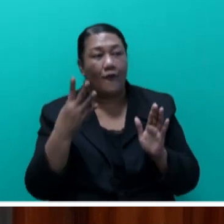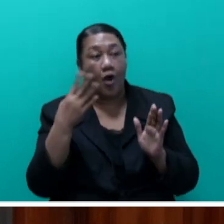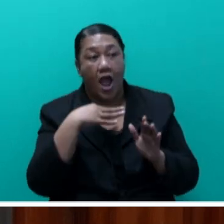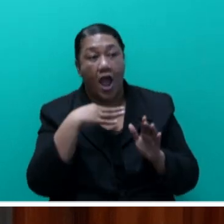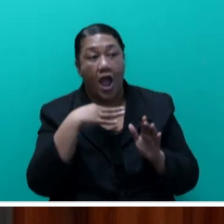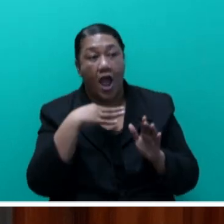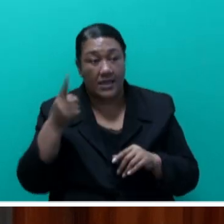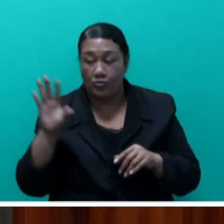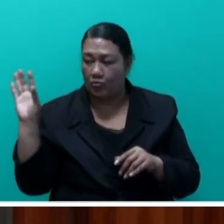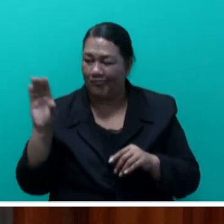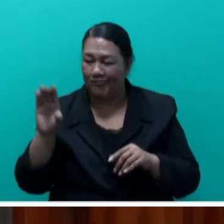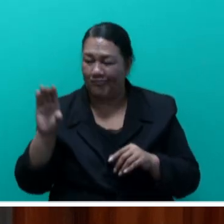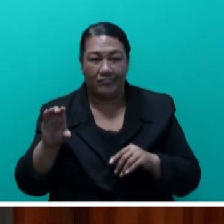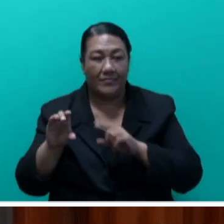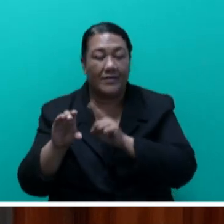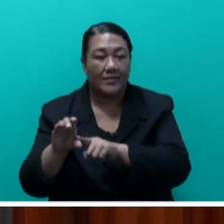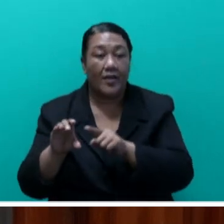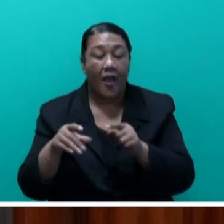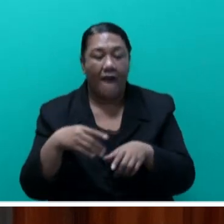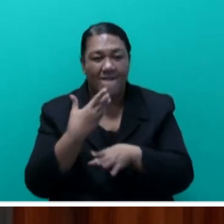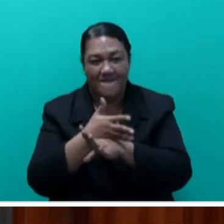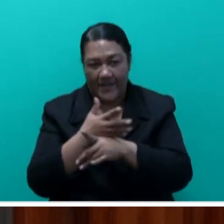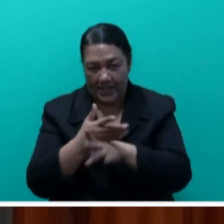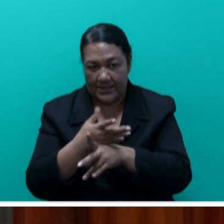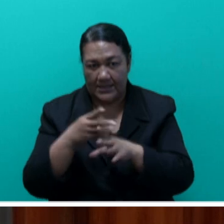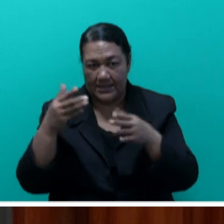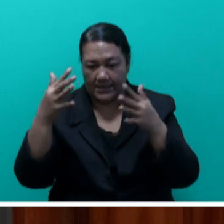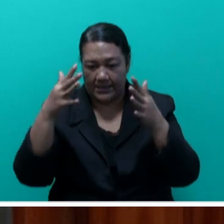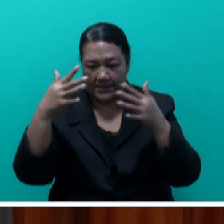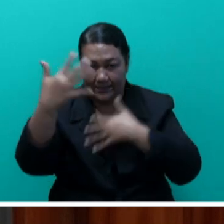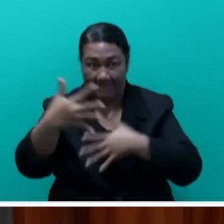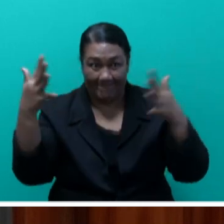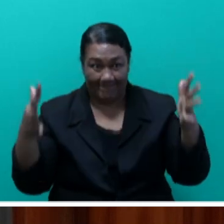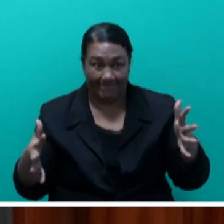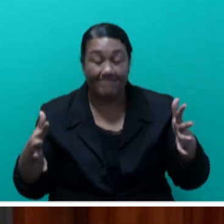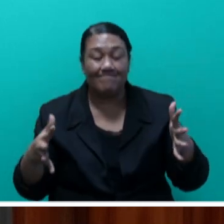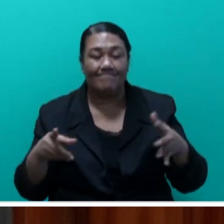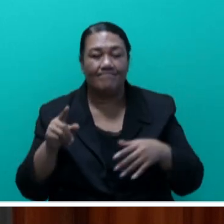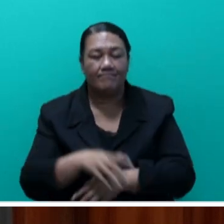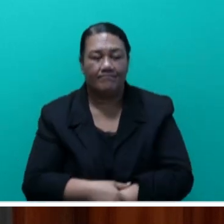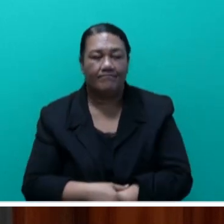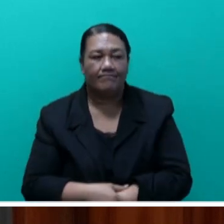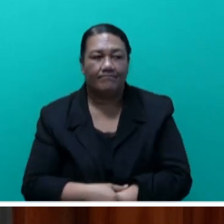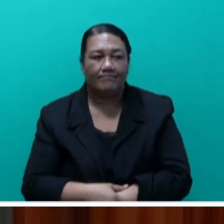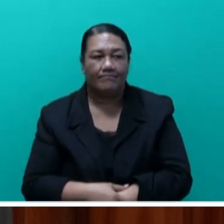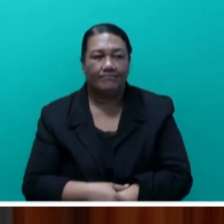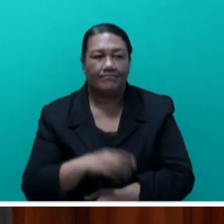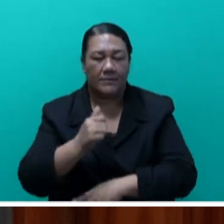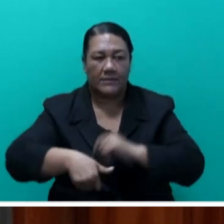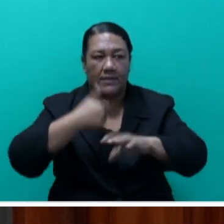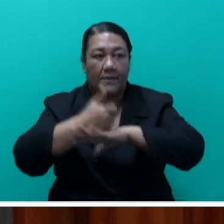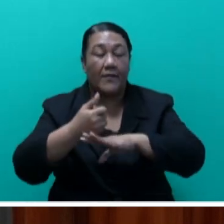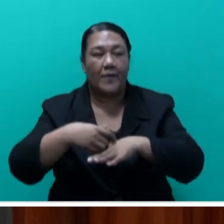for the Fiji Cage Culture Research Project is for the establishment of a solar